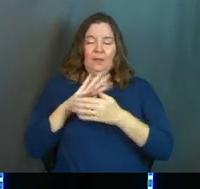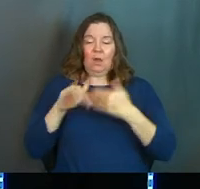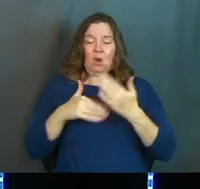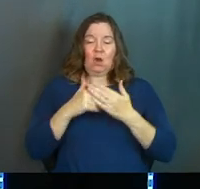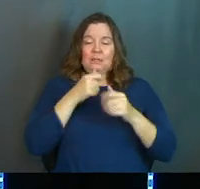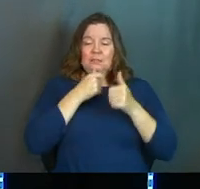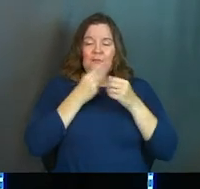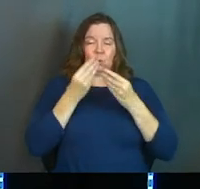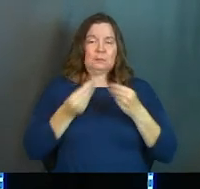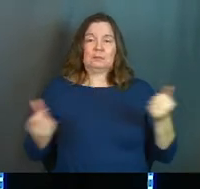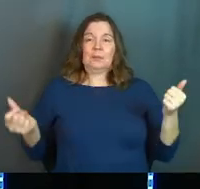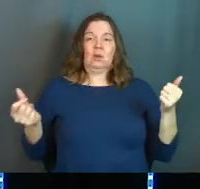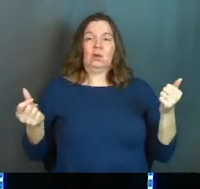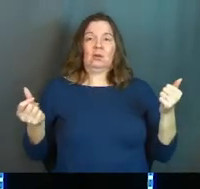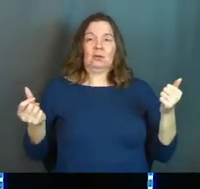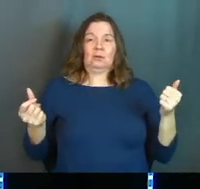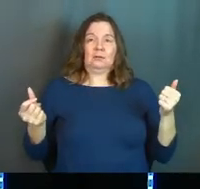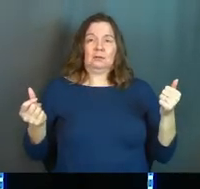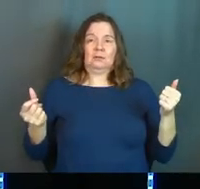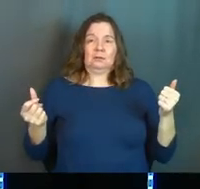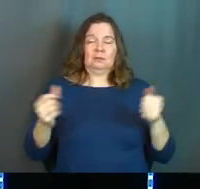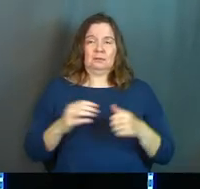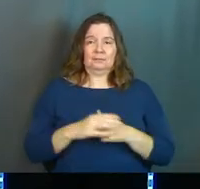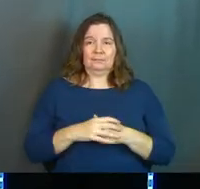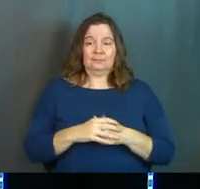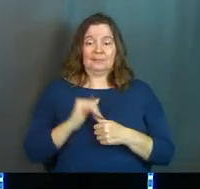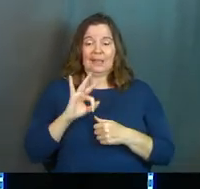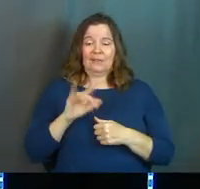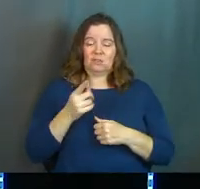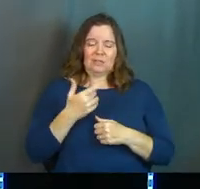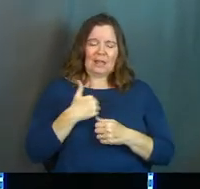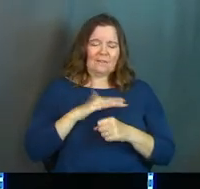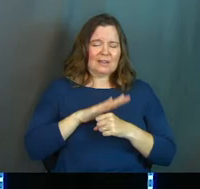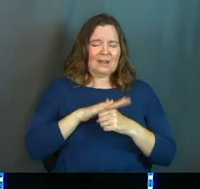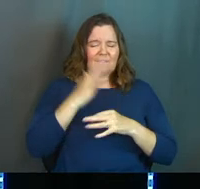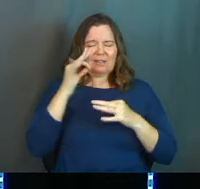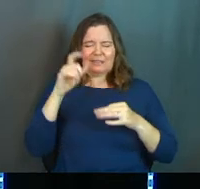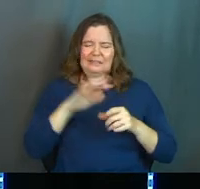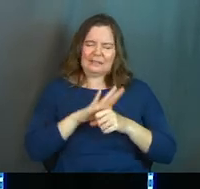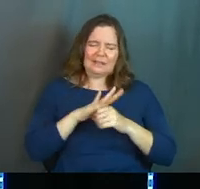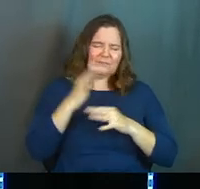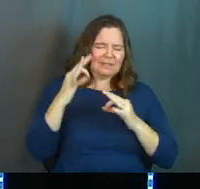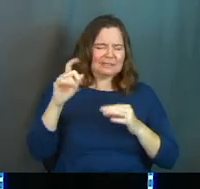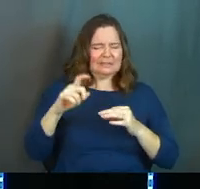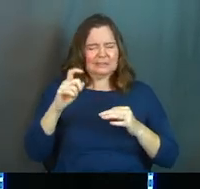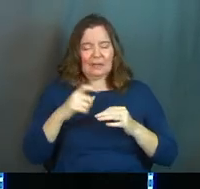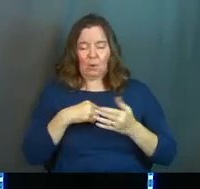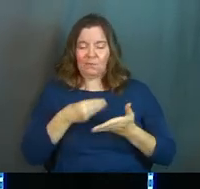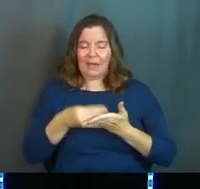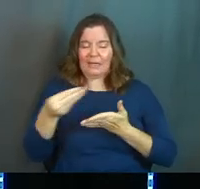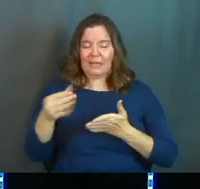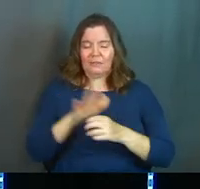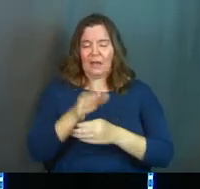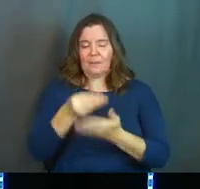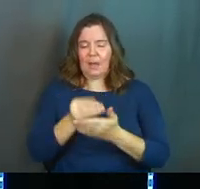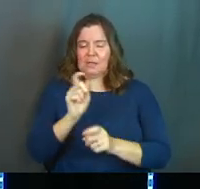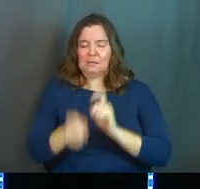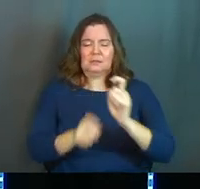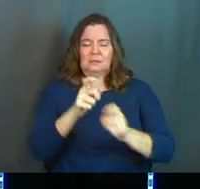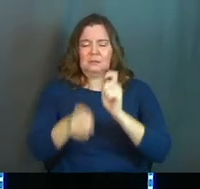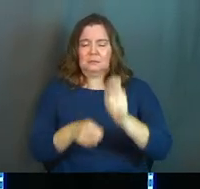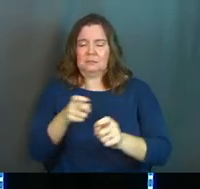then all your suffering will disappear. And if you just have enough faith, and if you just give enough money to